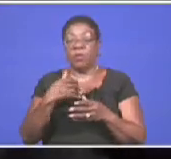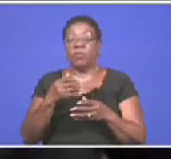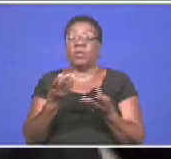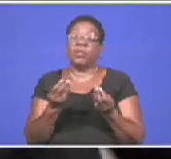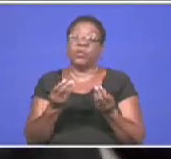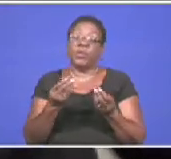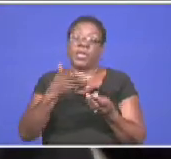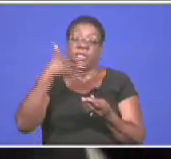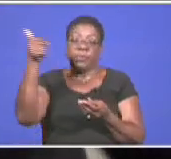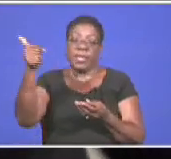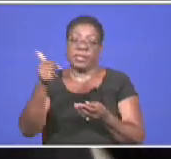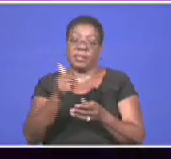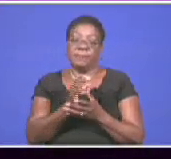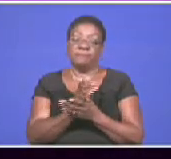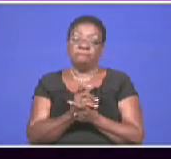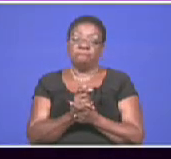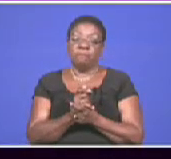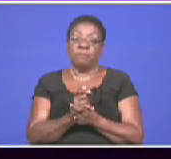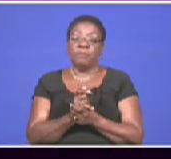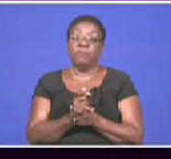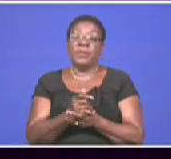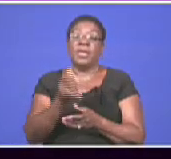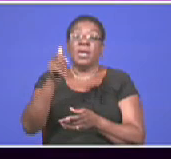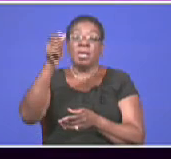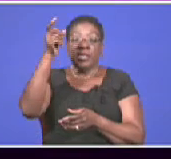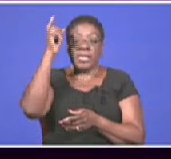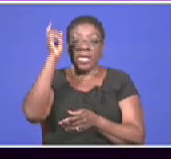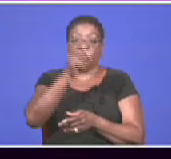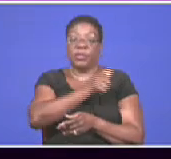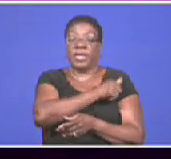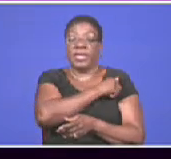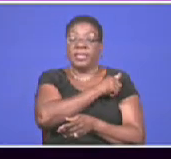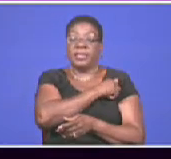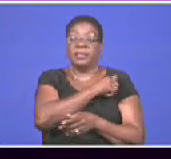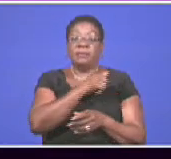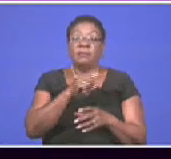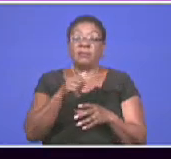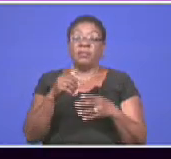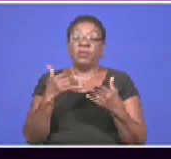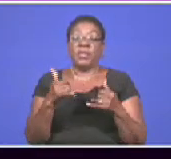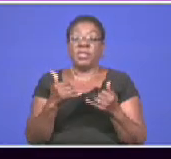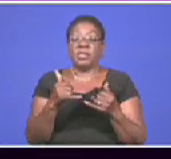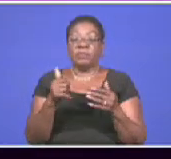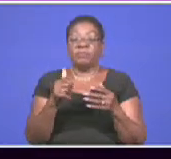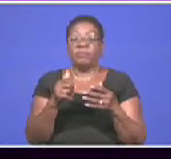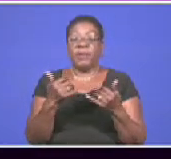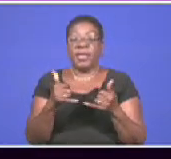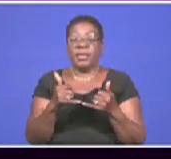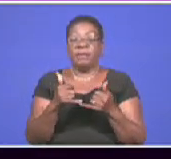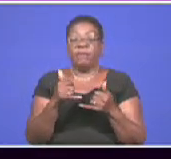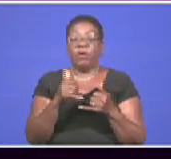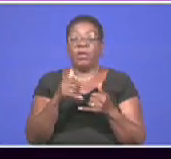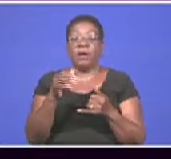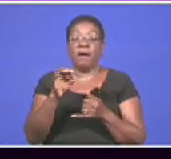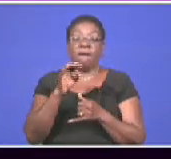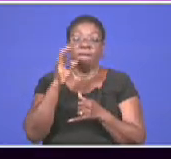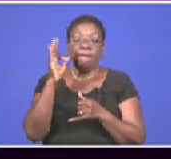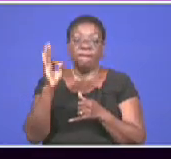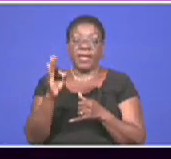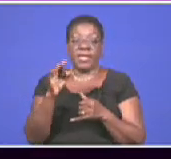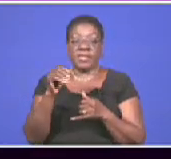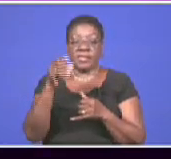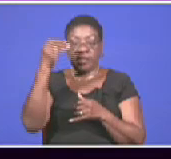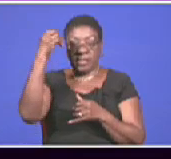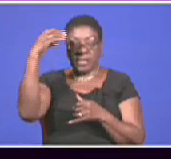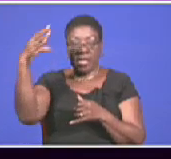thing each and every night. DeAndre Ayton continuing to sit out his 25-game suspension for the Phoenix Suns. President of the Bahamas